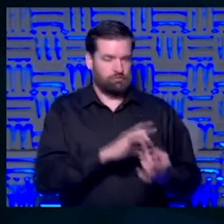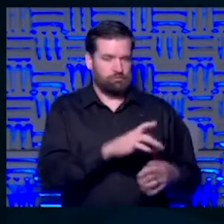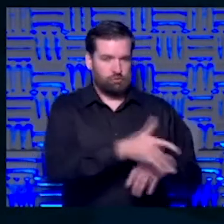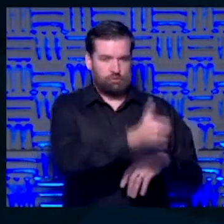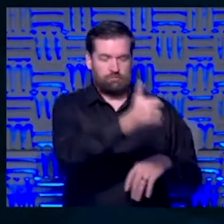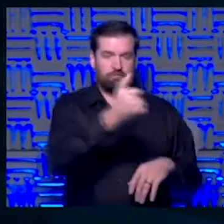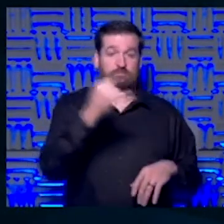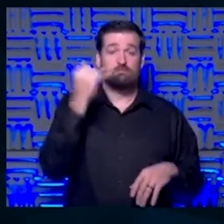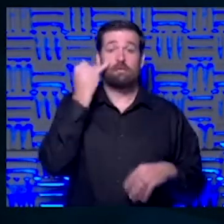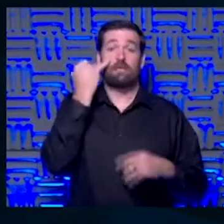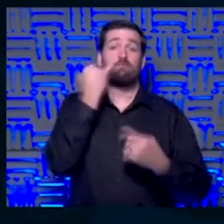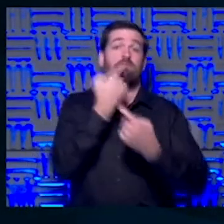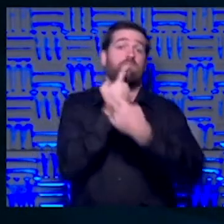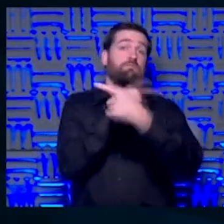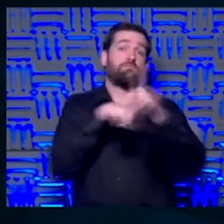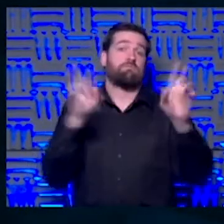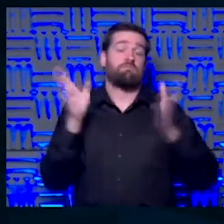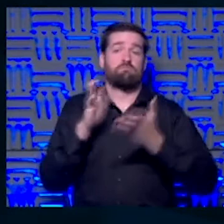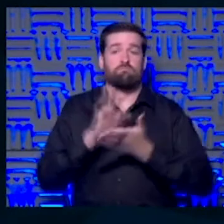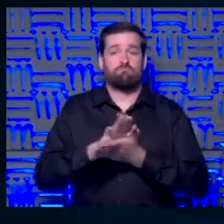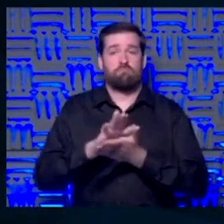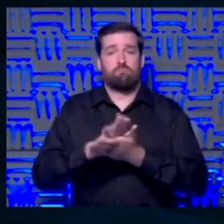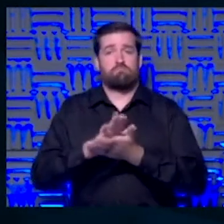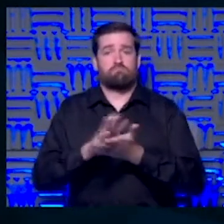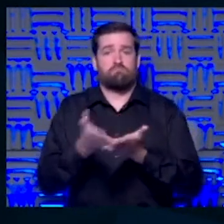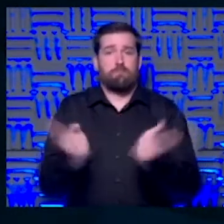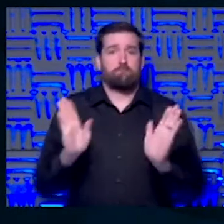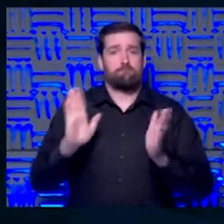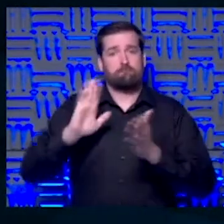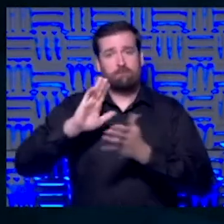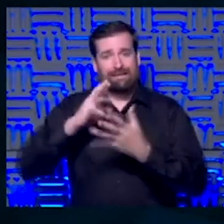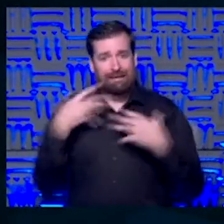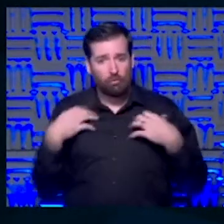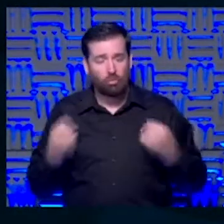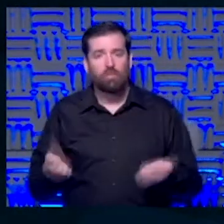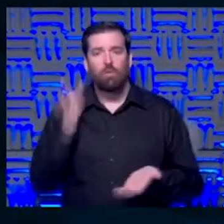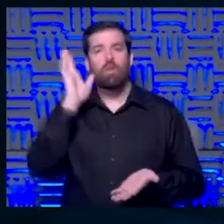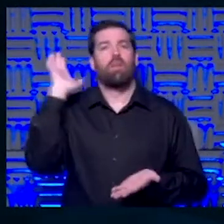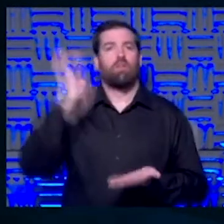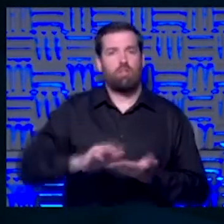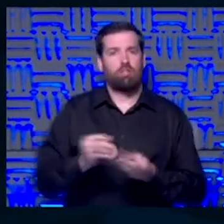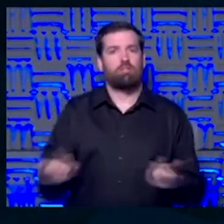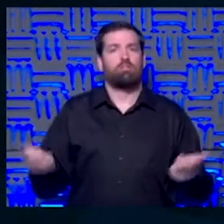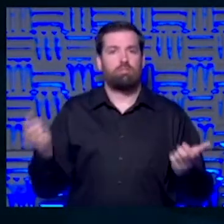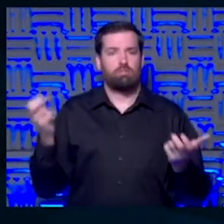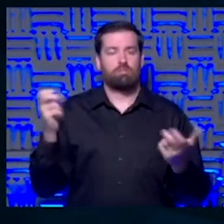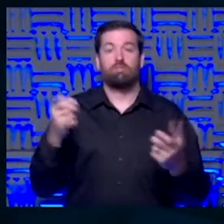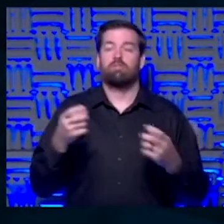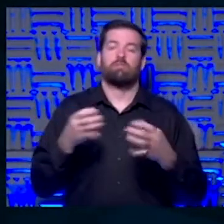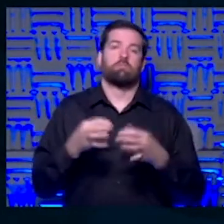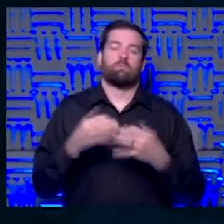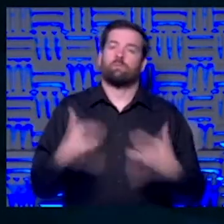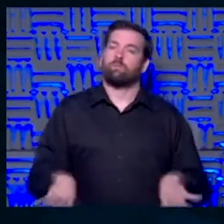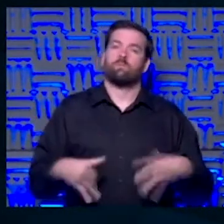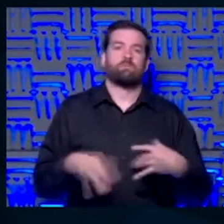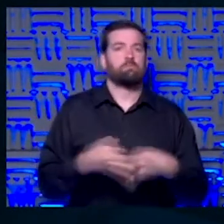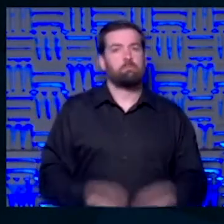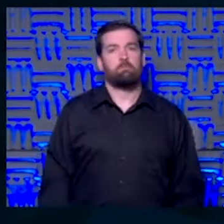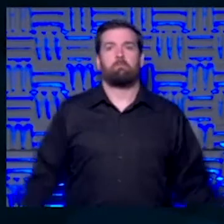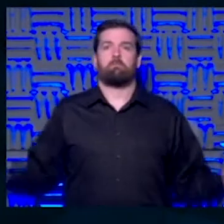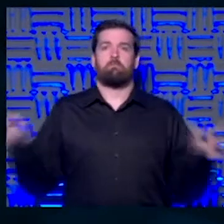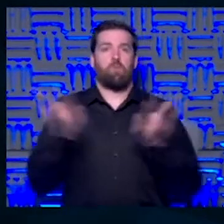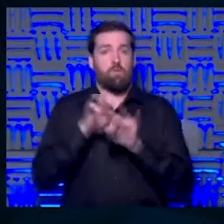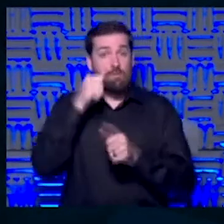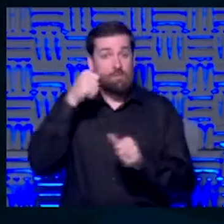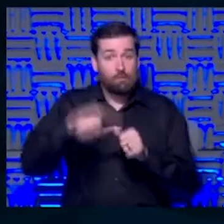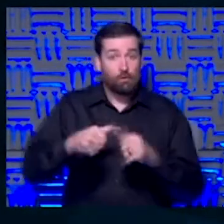off well and do the public health measures outlined, I think it will minimize it. One of the things that's critically important, though, to remember